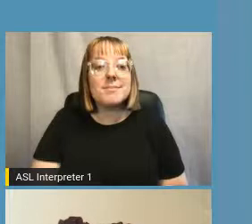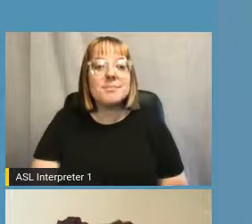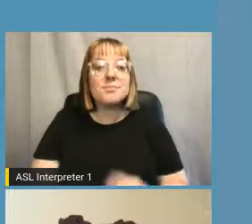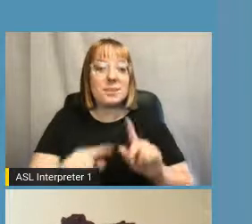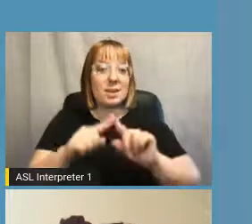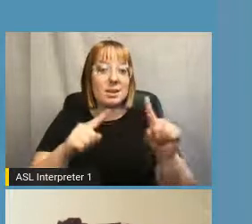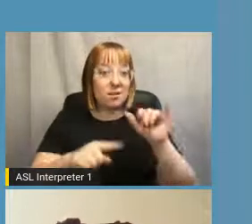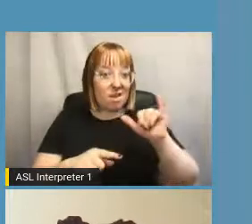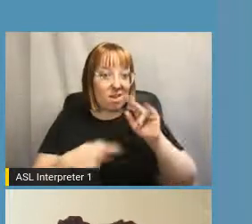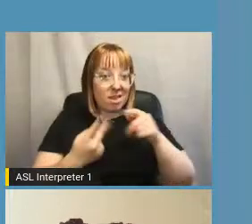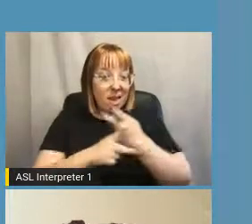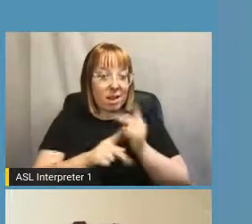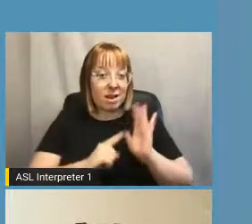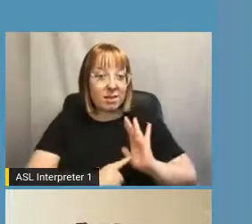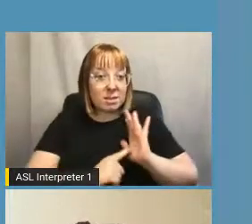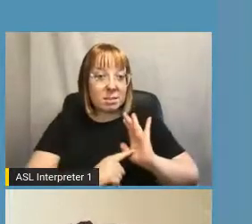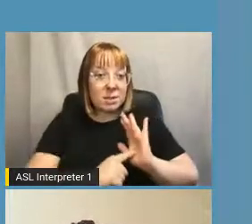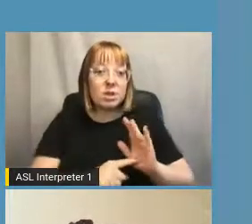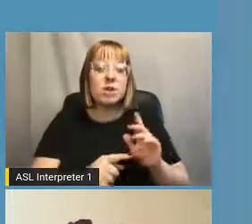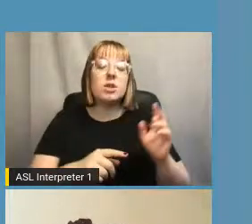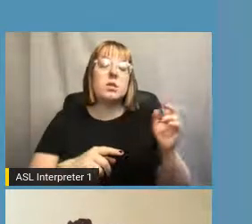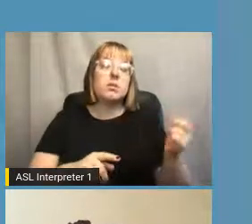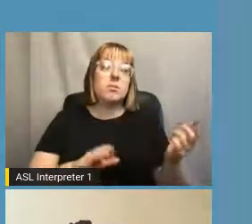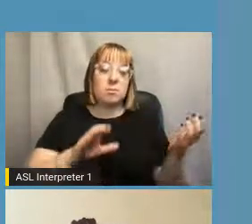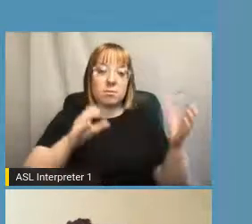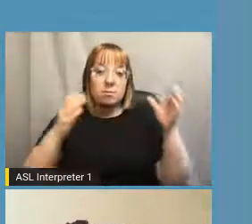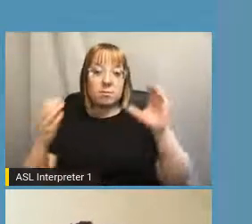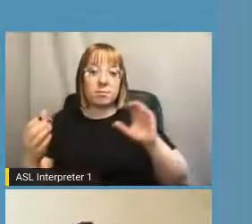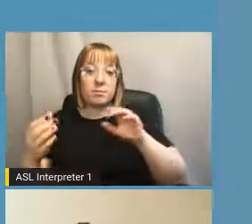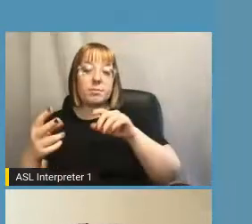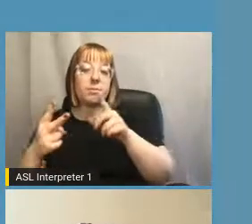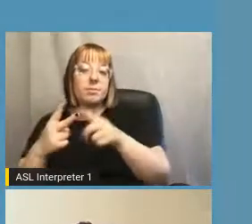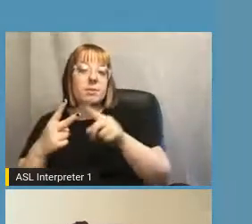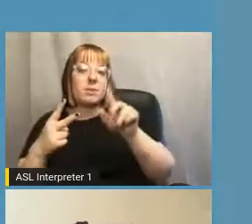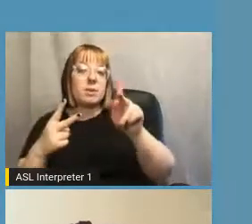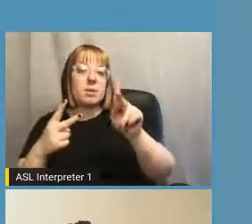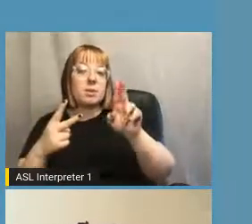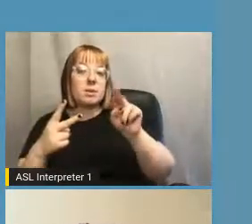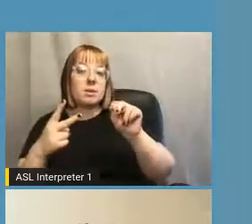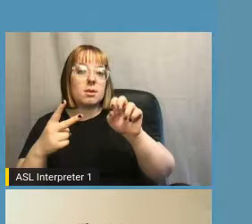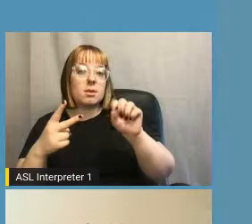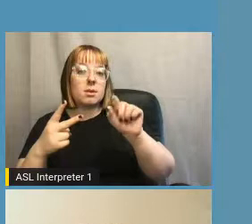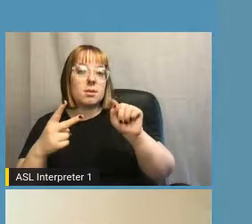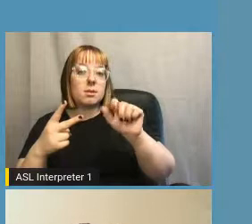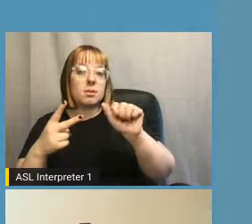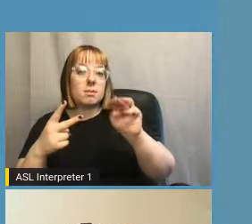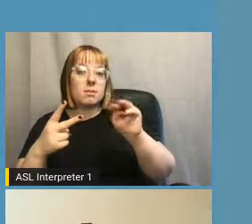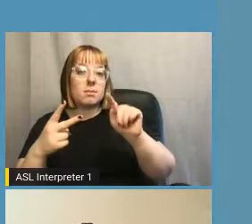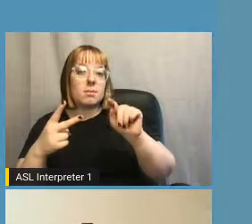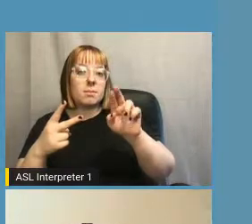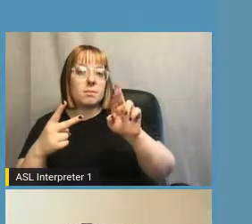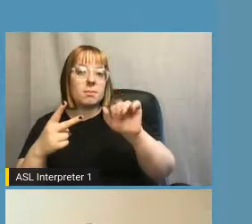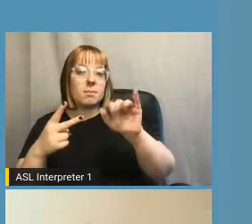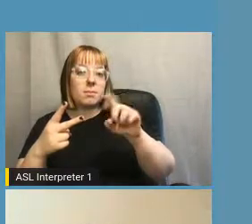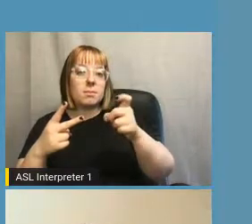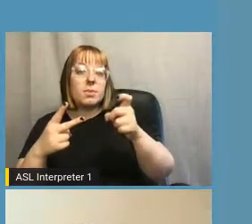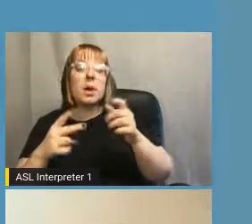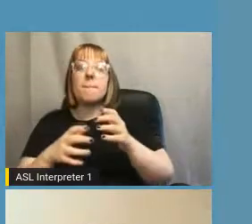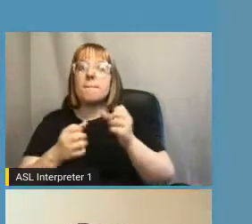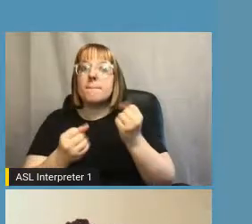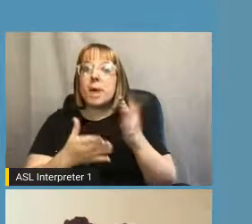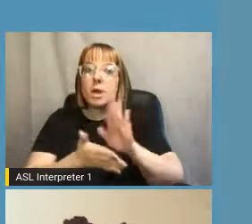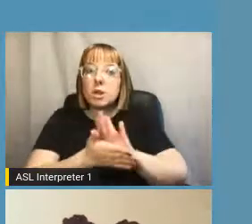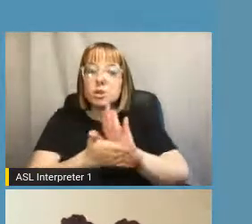that kind of exhibition versus Kunstmatrix, which is current, what a lot of schools have been using to